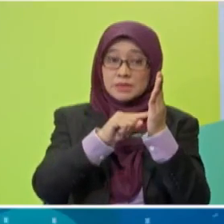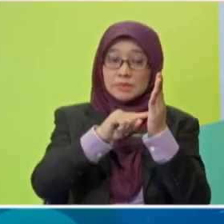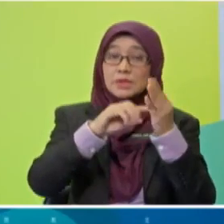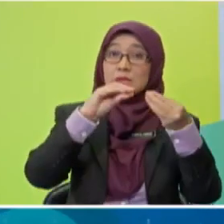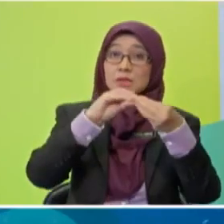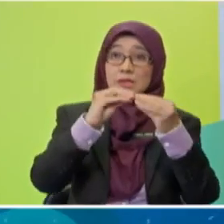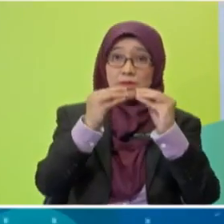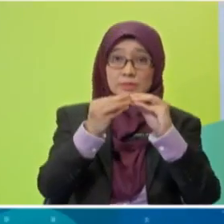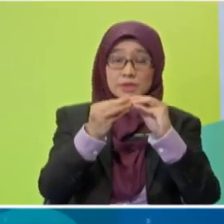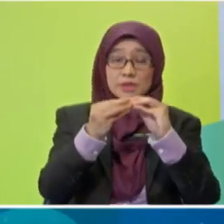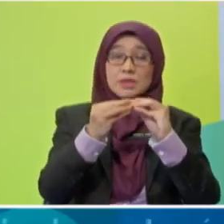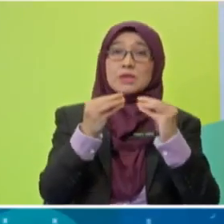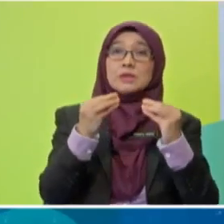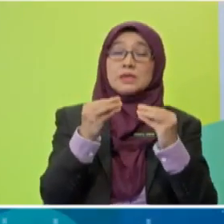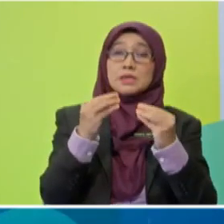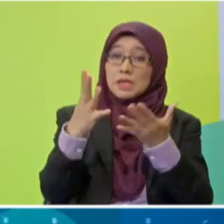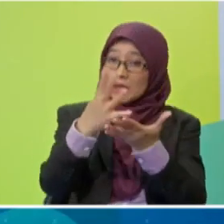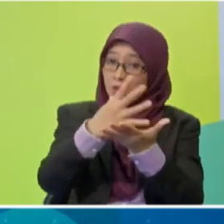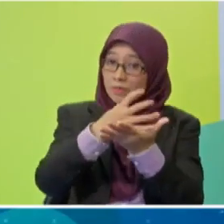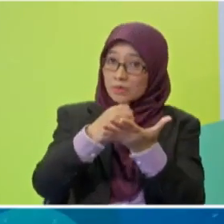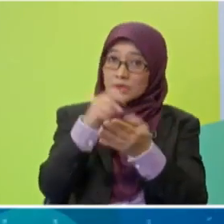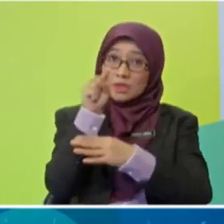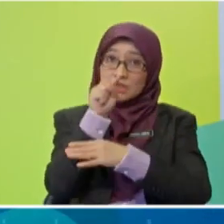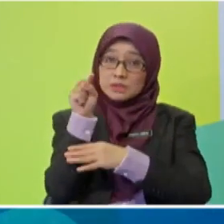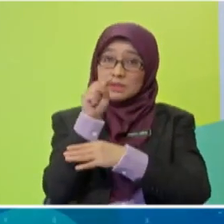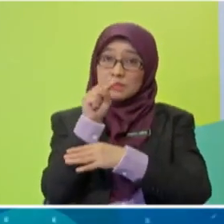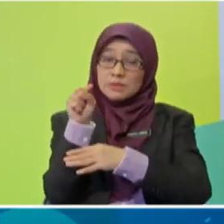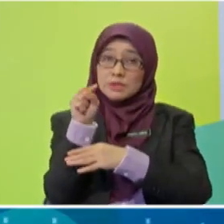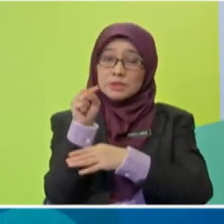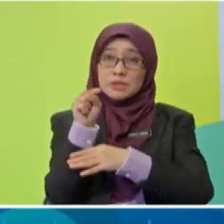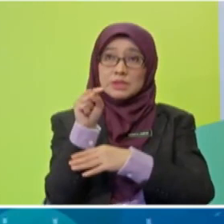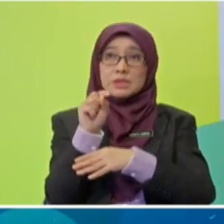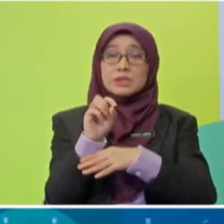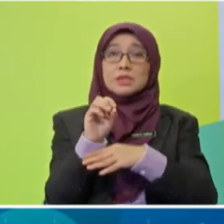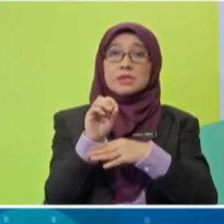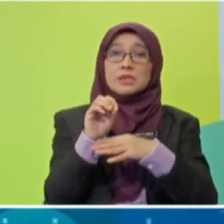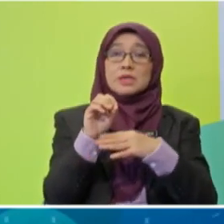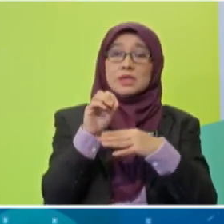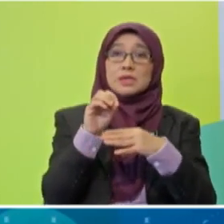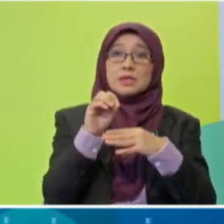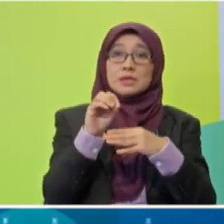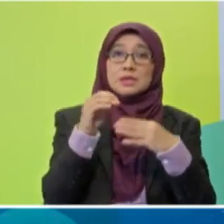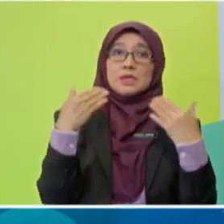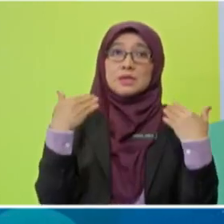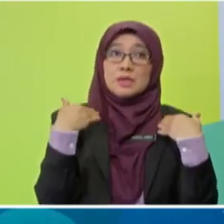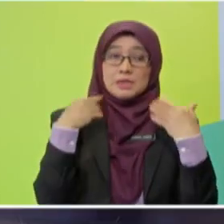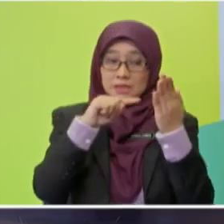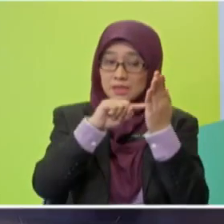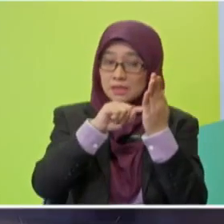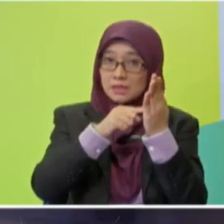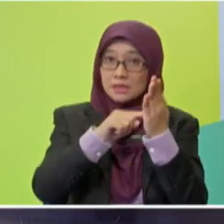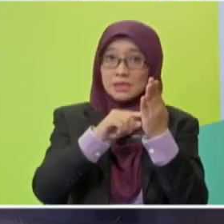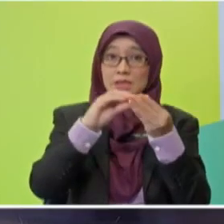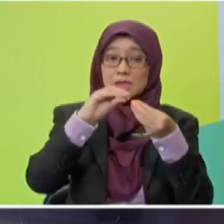the total number of decimal places in the two numbers involved in multiplication. Do you understand this? Okay,